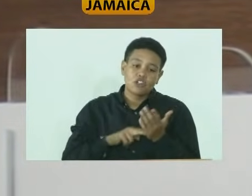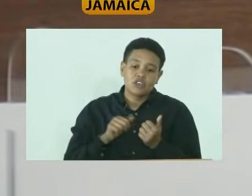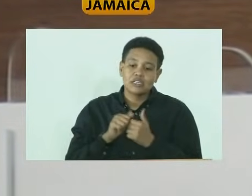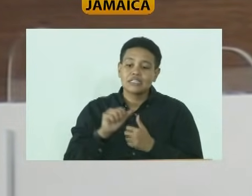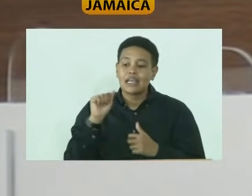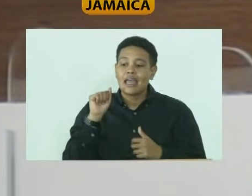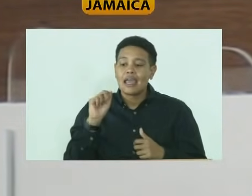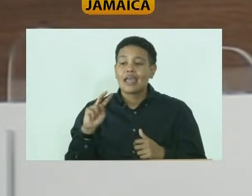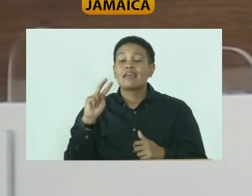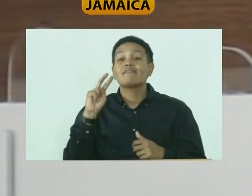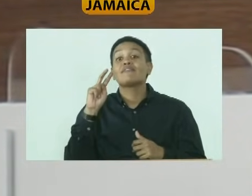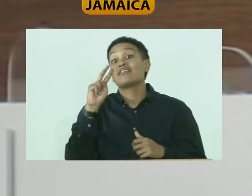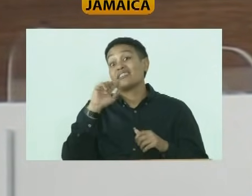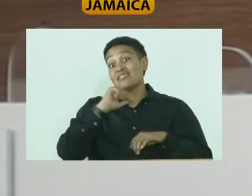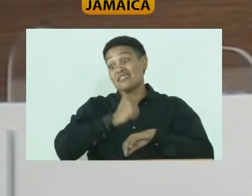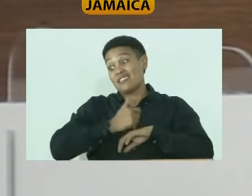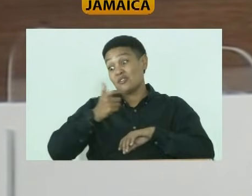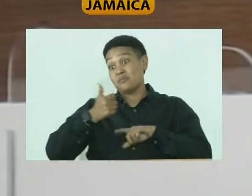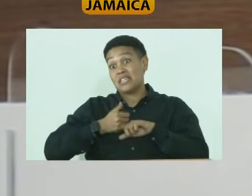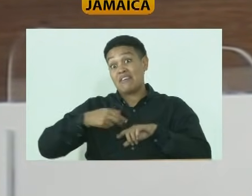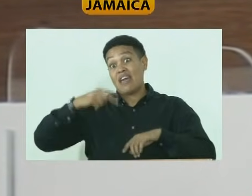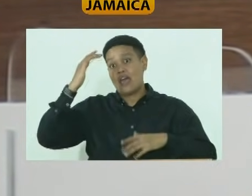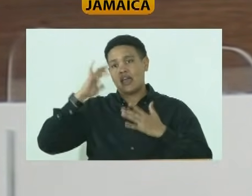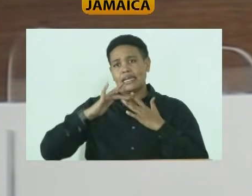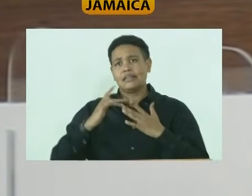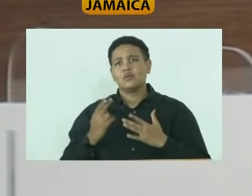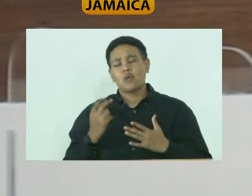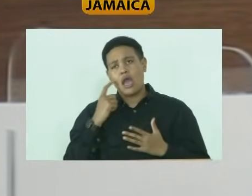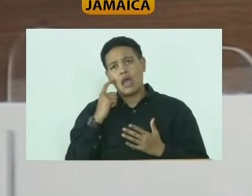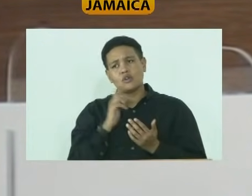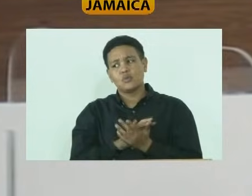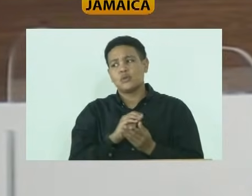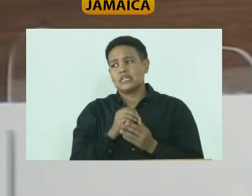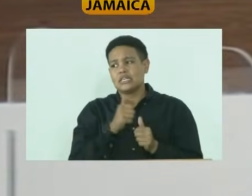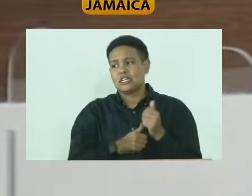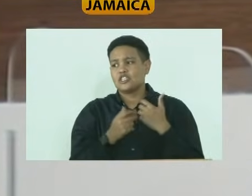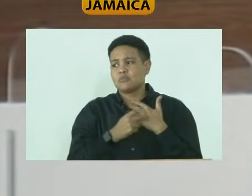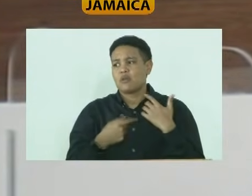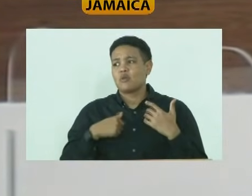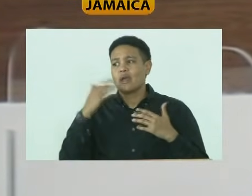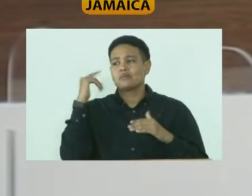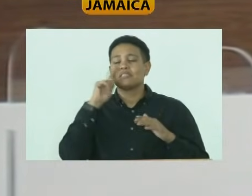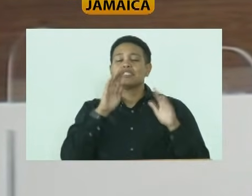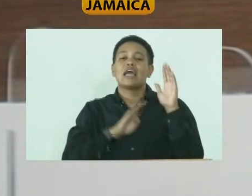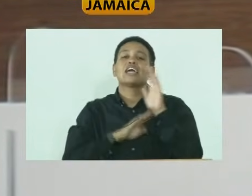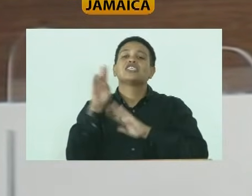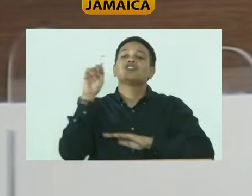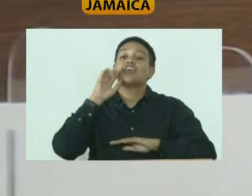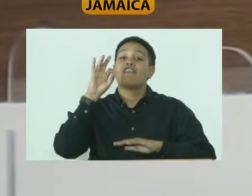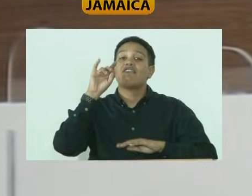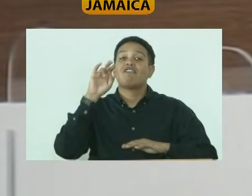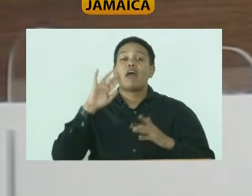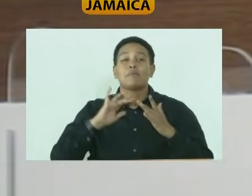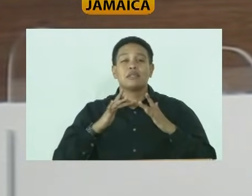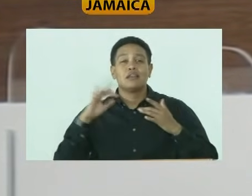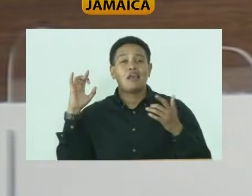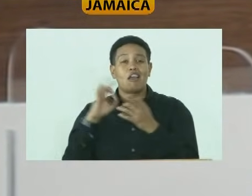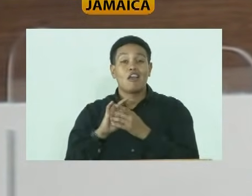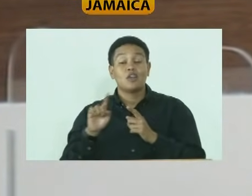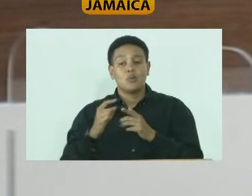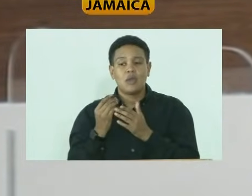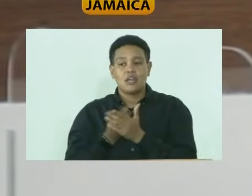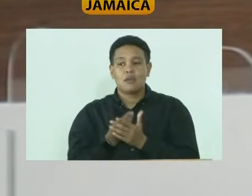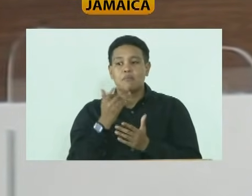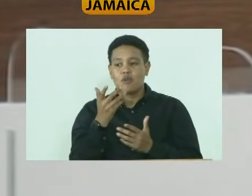fiber optic cables to these high bandwidth schools in each parish. We expect to see an acceleration of fiber connectivity once the procurement